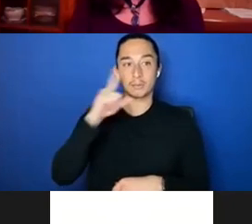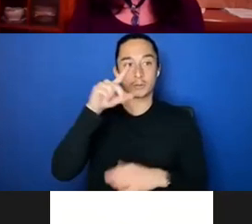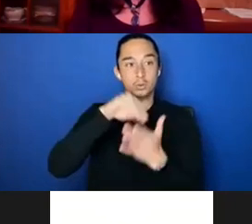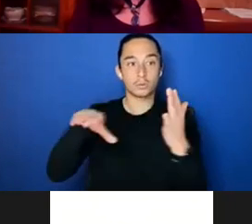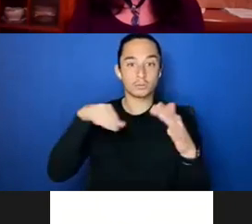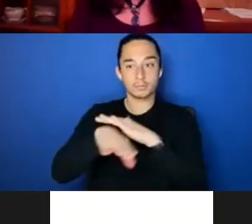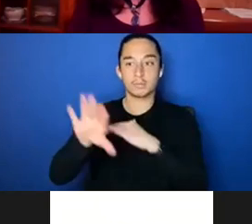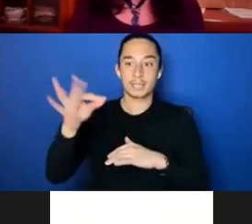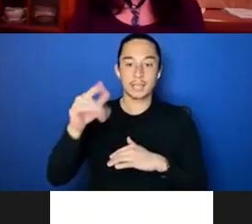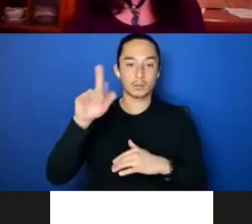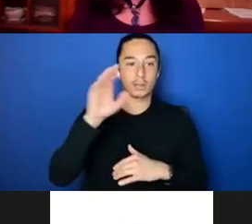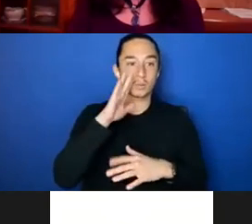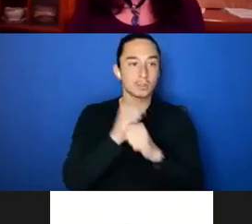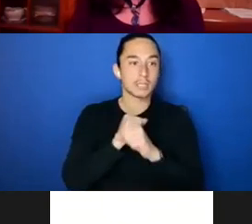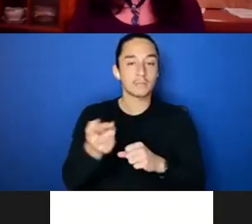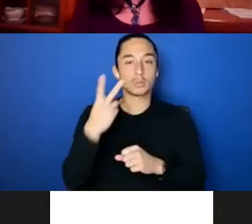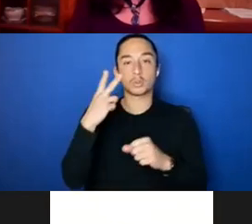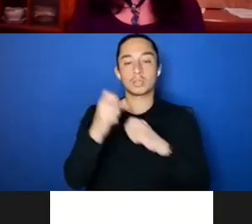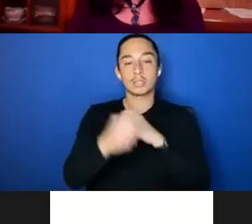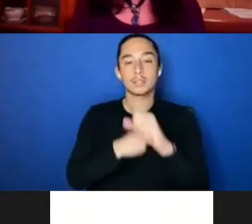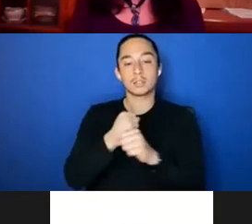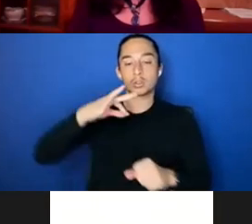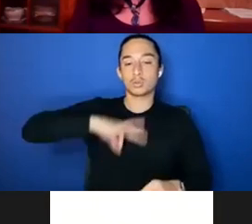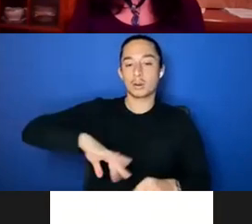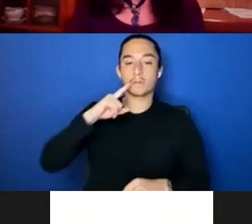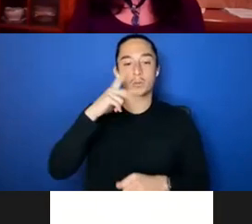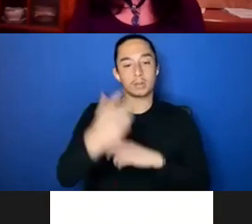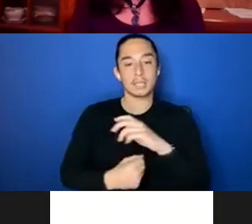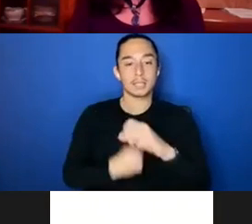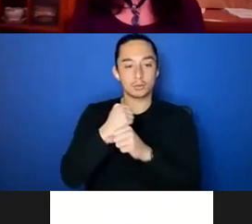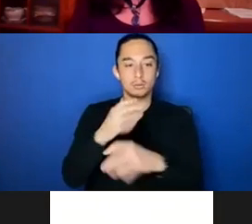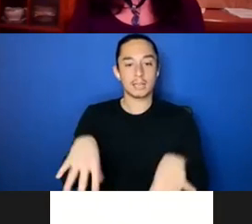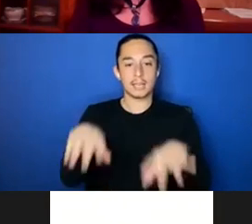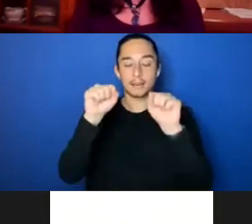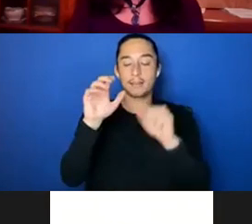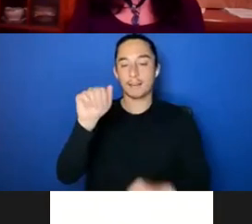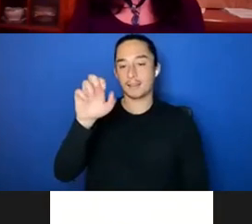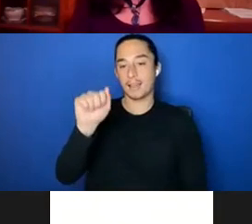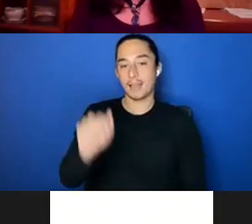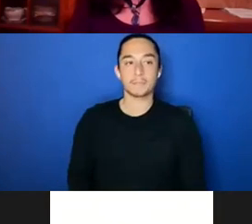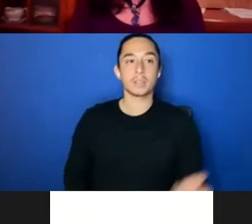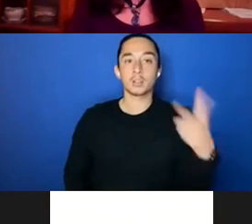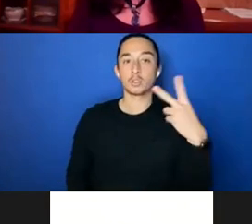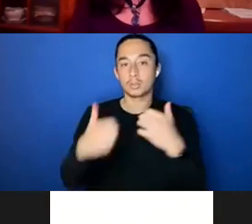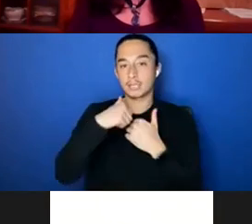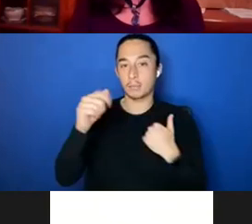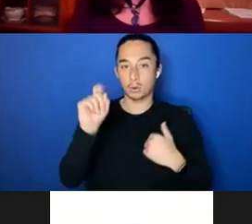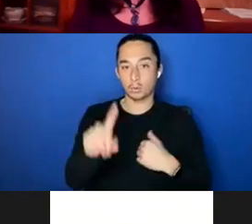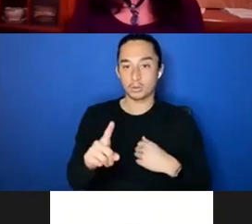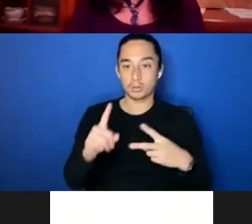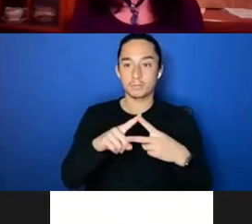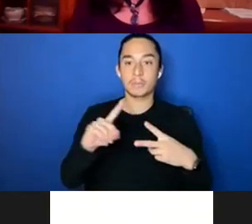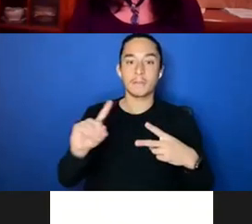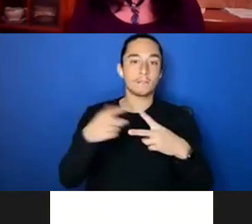students receive the 2-year credit for the 3 years of German taken at AEA? Those are 2 separate questions. So the first question